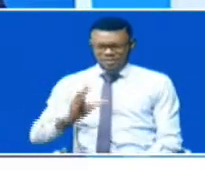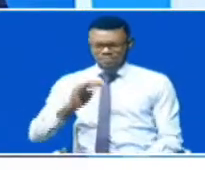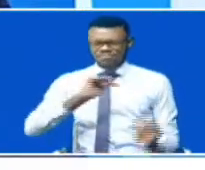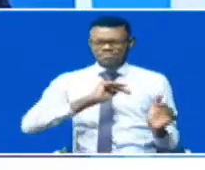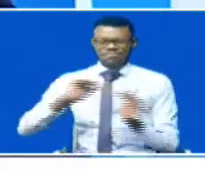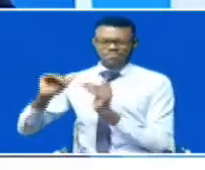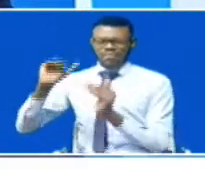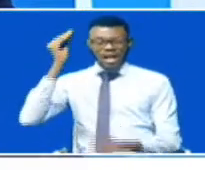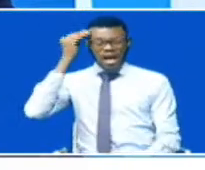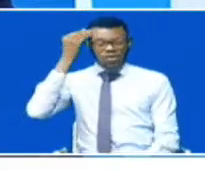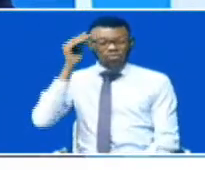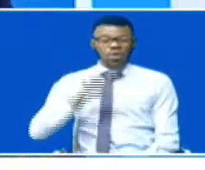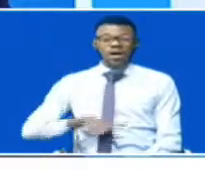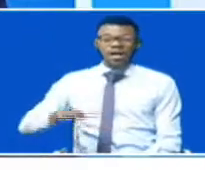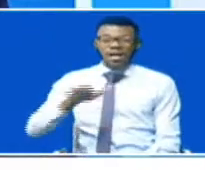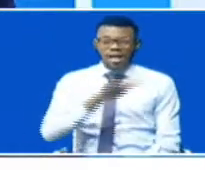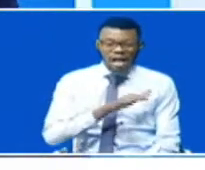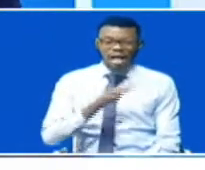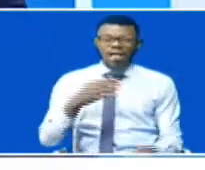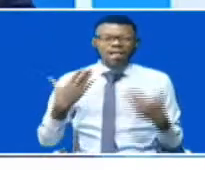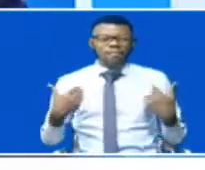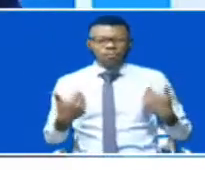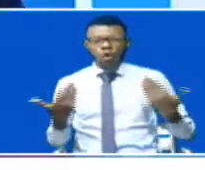are now or now want the government to